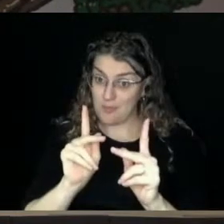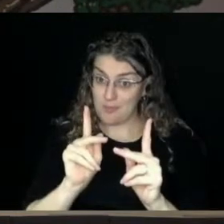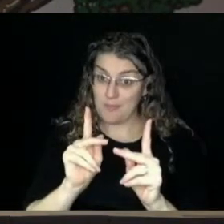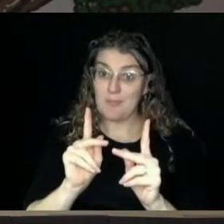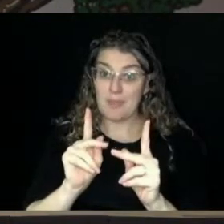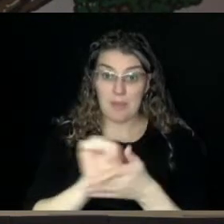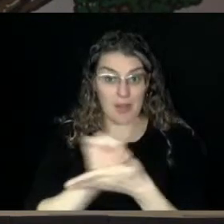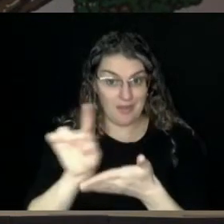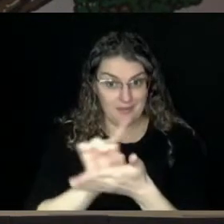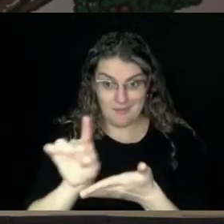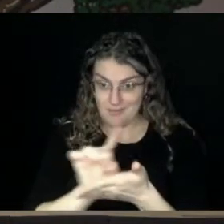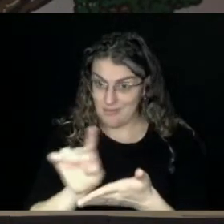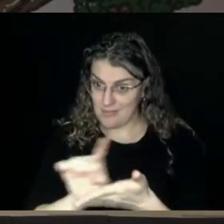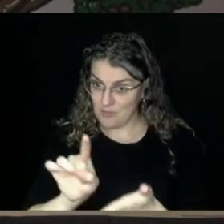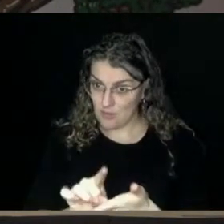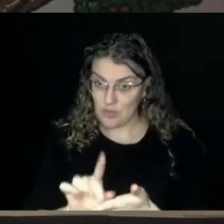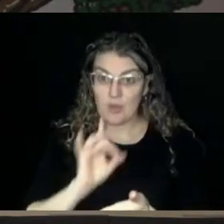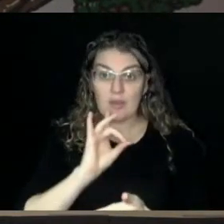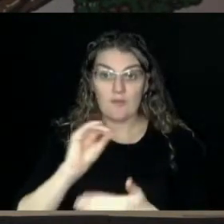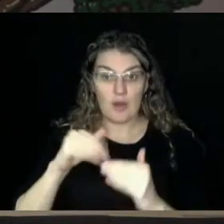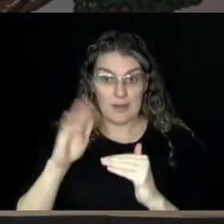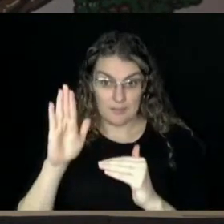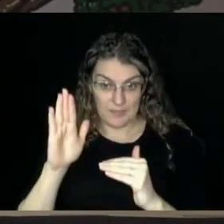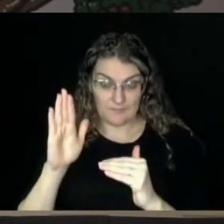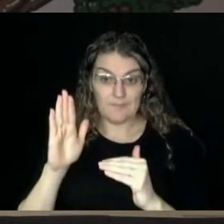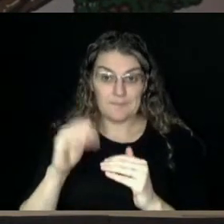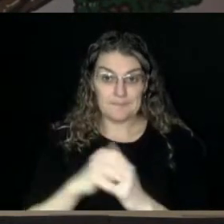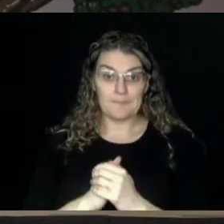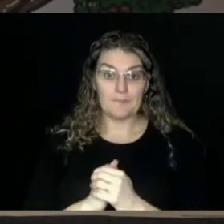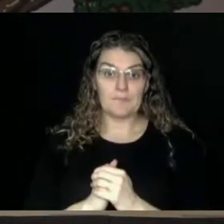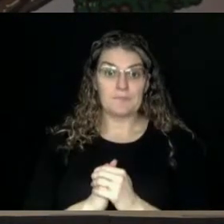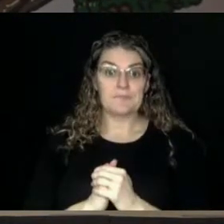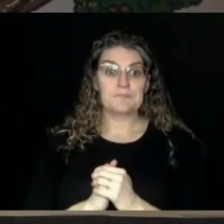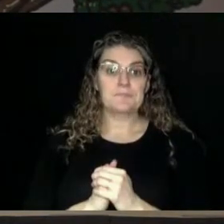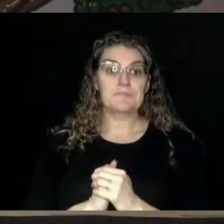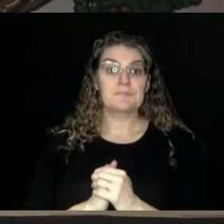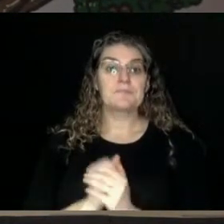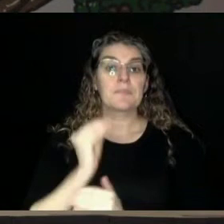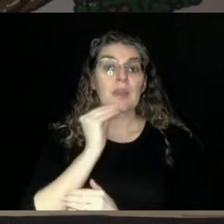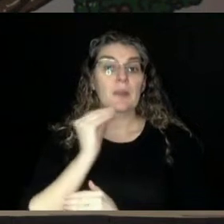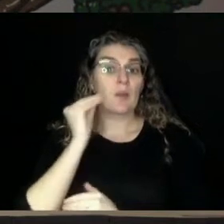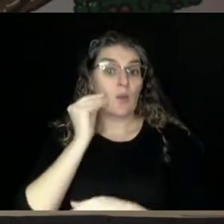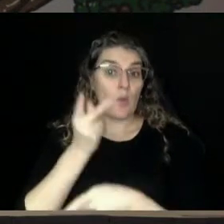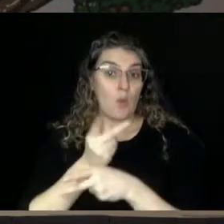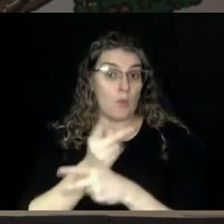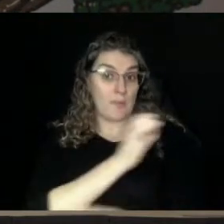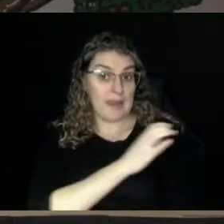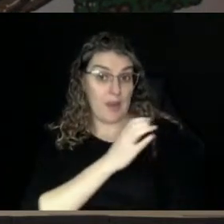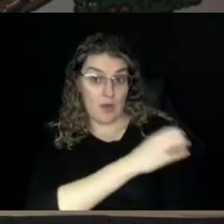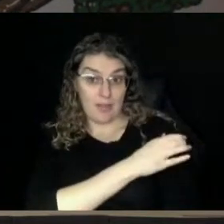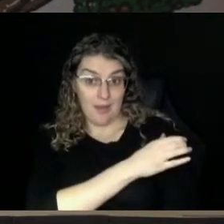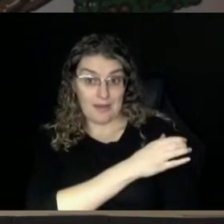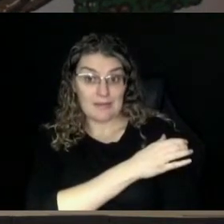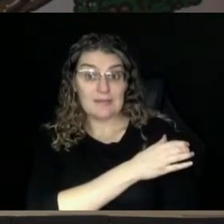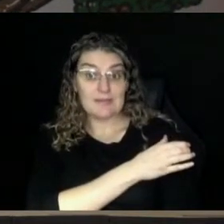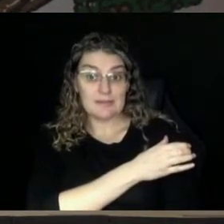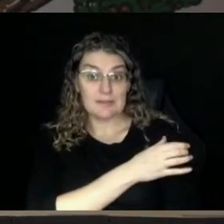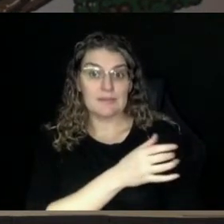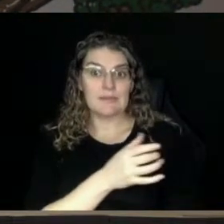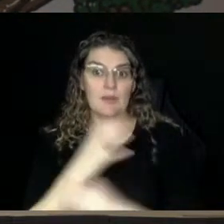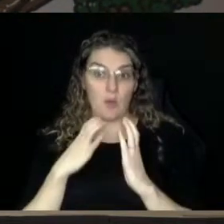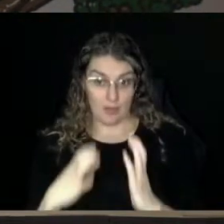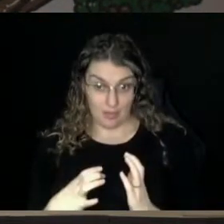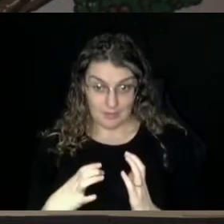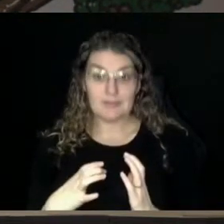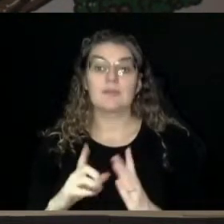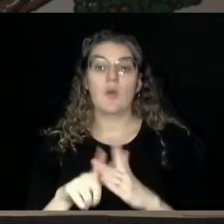each week in these community clinics over the next few weeks. Home care clients who are eligible to receive vaccine will start to receive